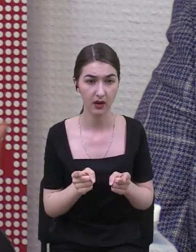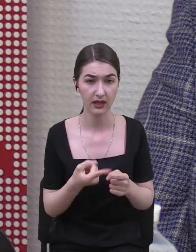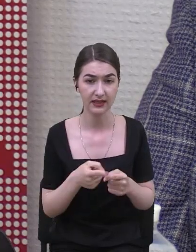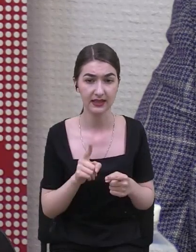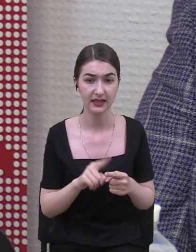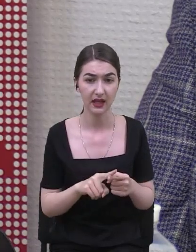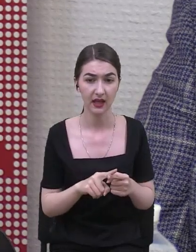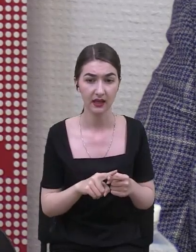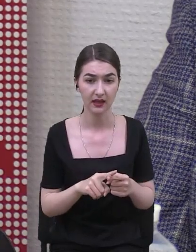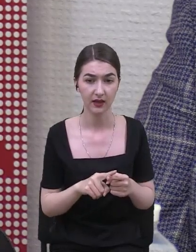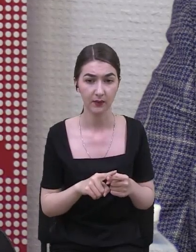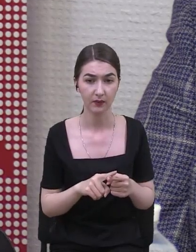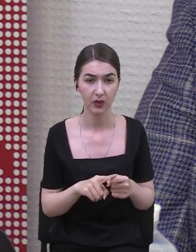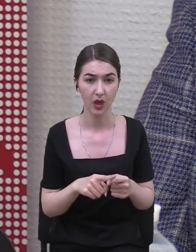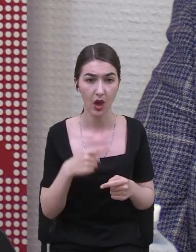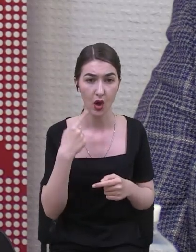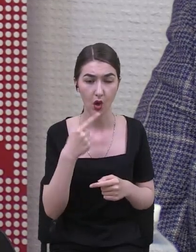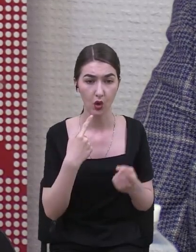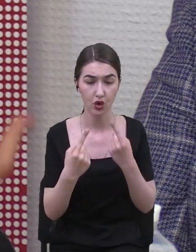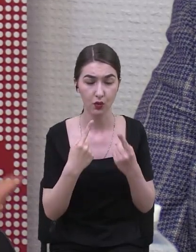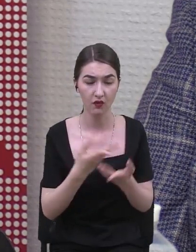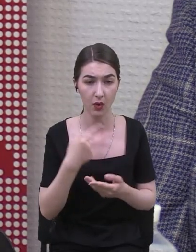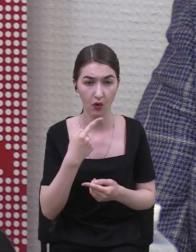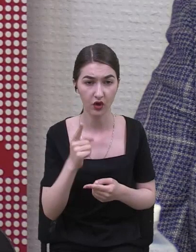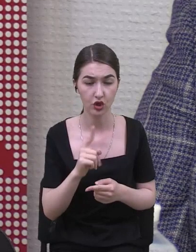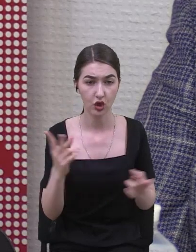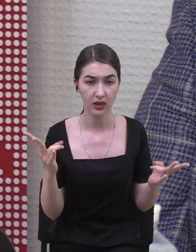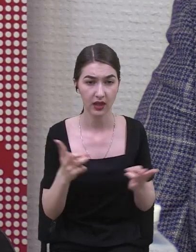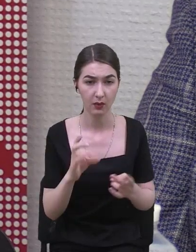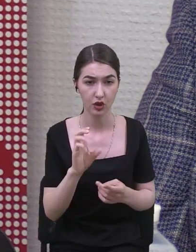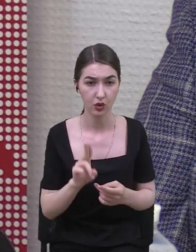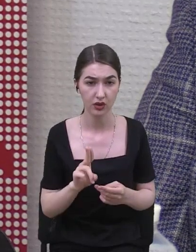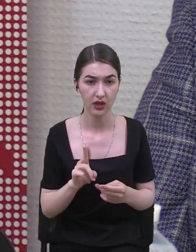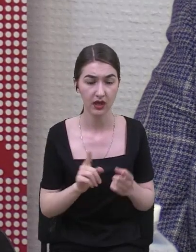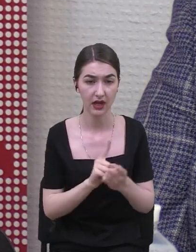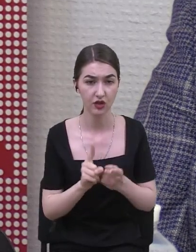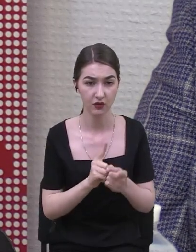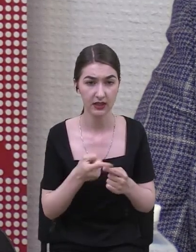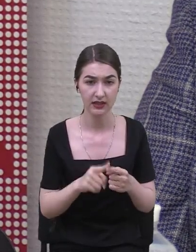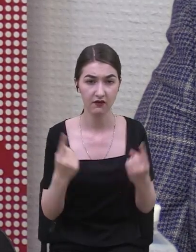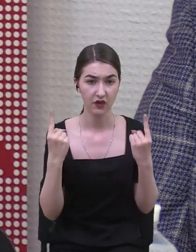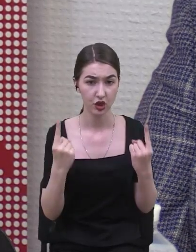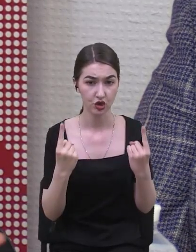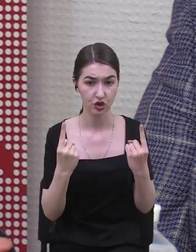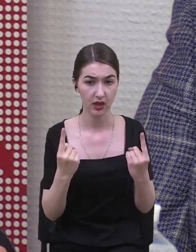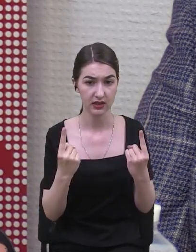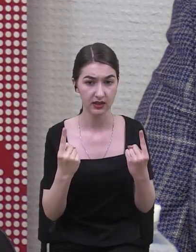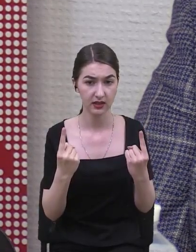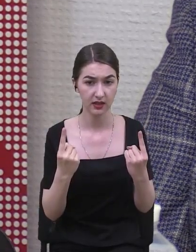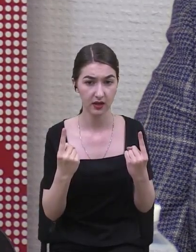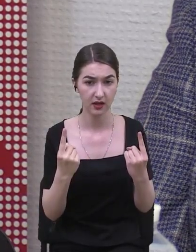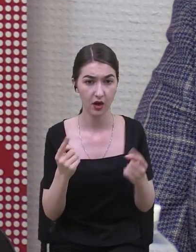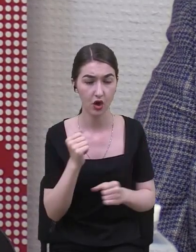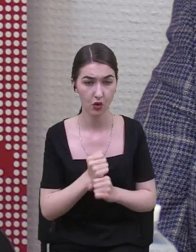is connected to social transformation, which is a huge workload. But in order to take a step forward towards at least